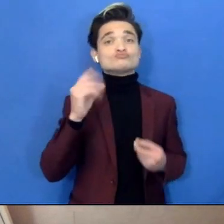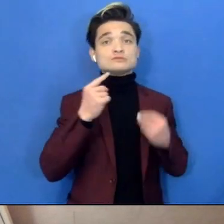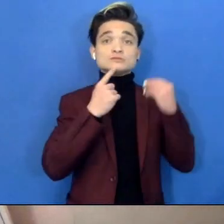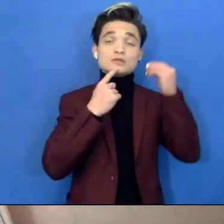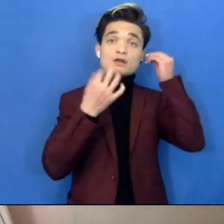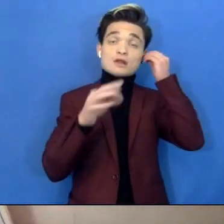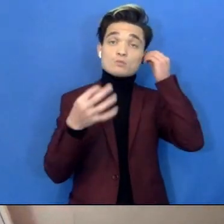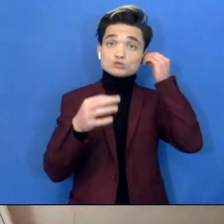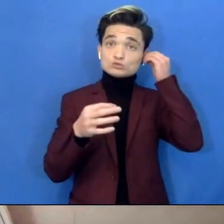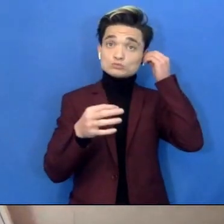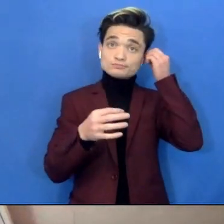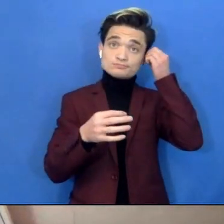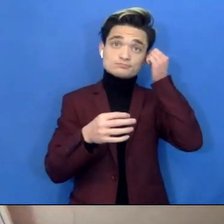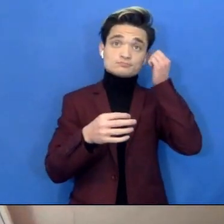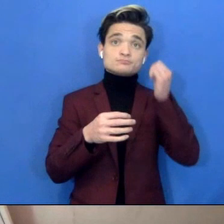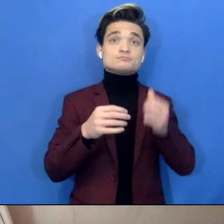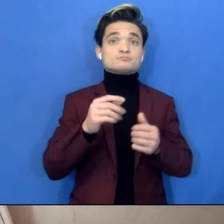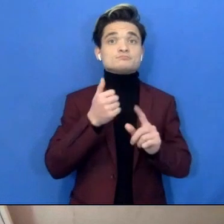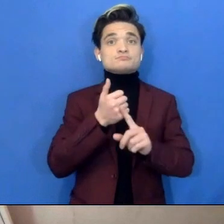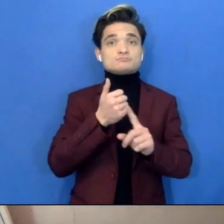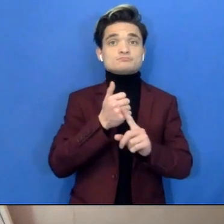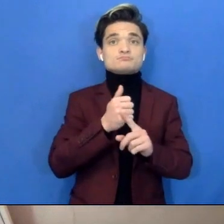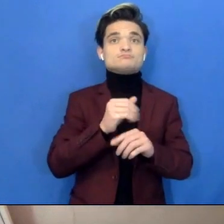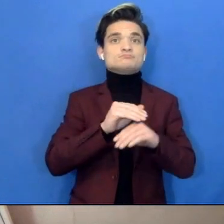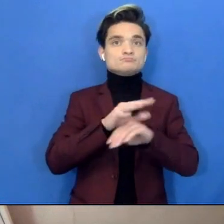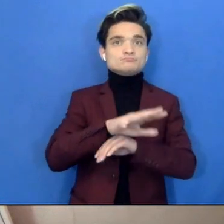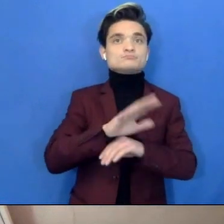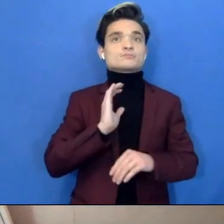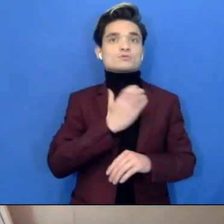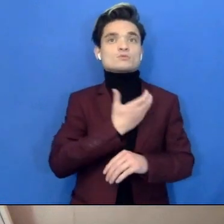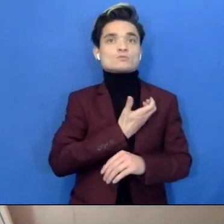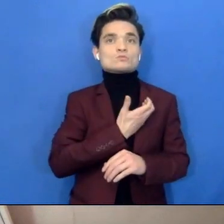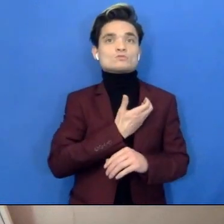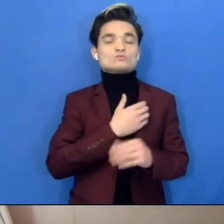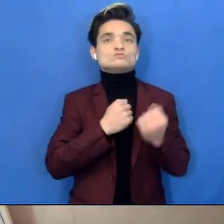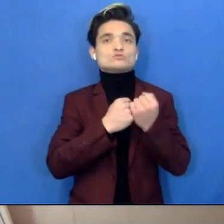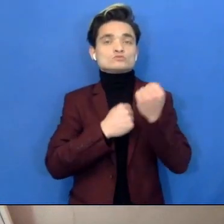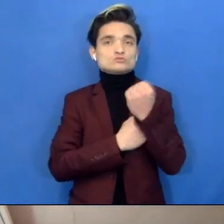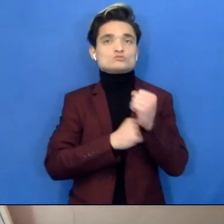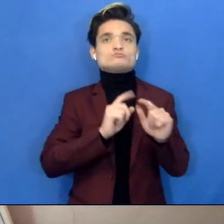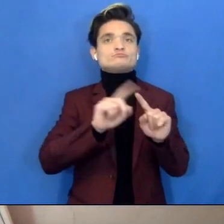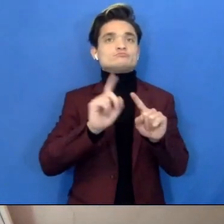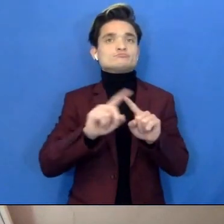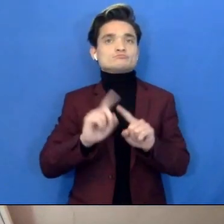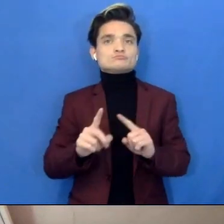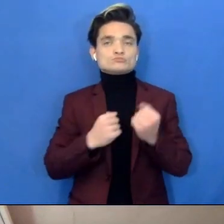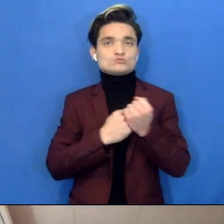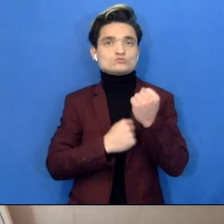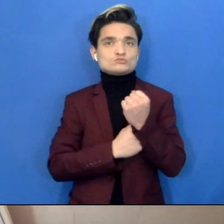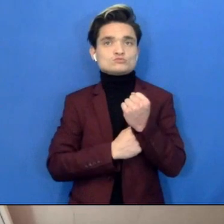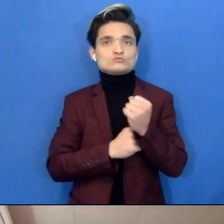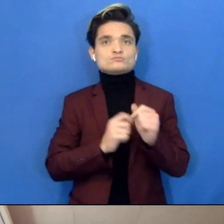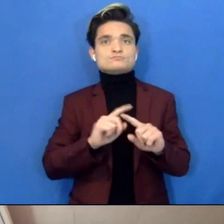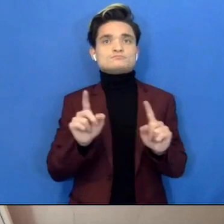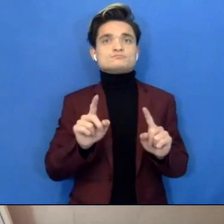structured differently, so it affects our improv. I think that's true. I think in addition to that, it's also that we just use different languages